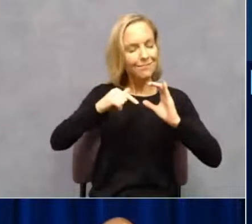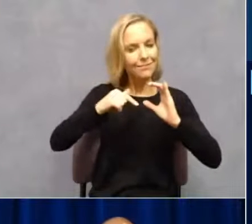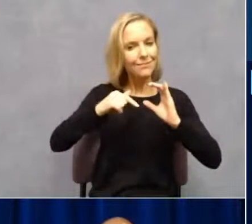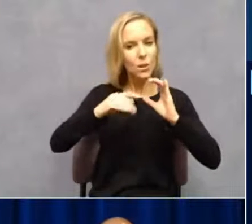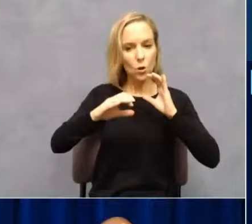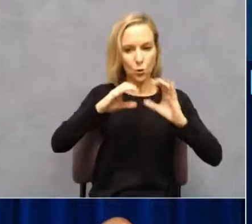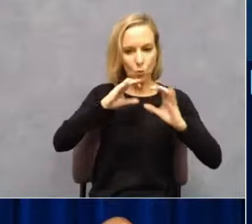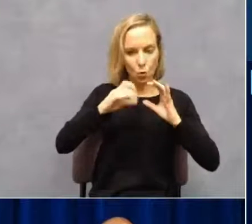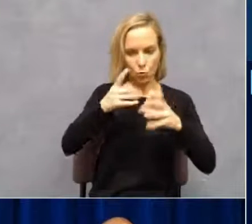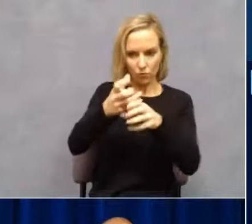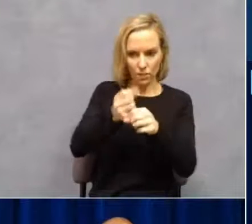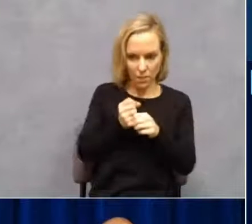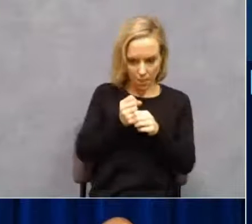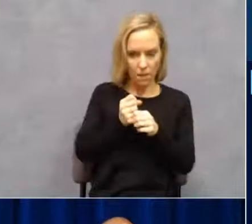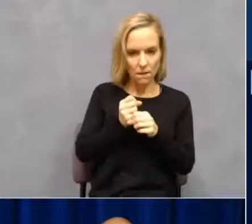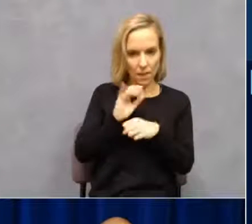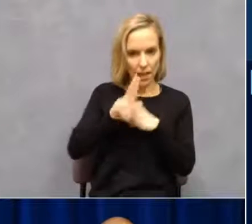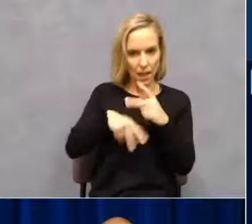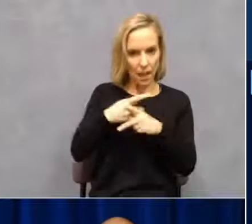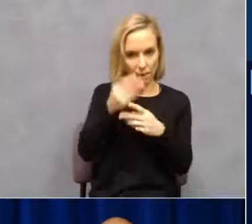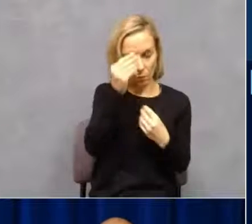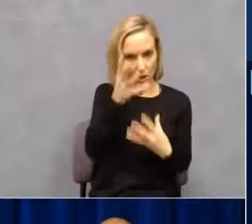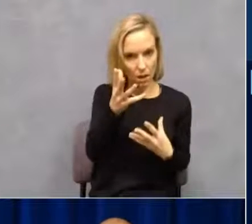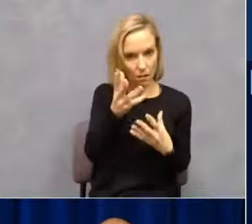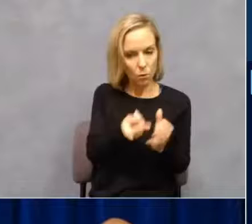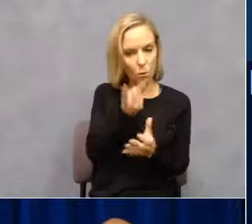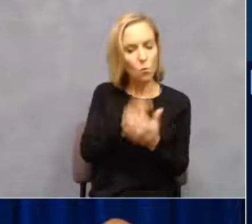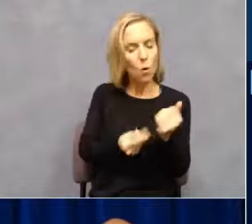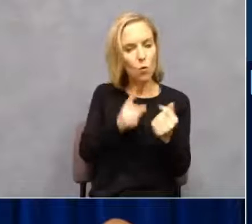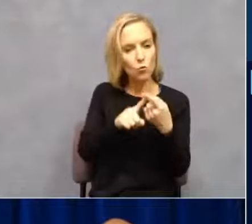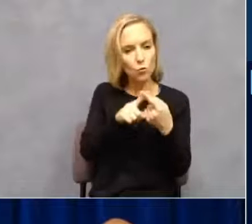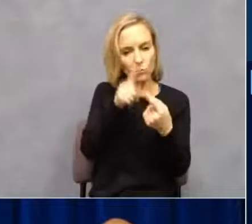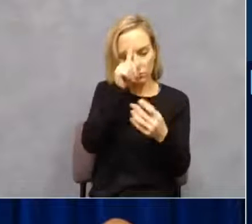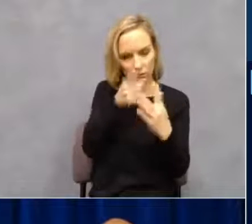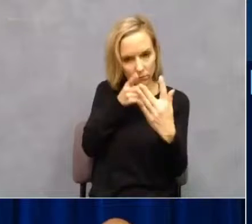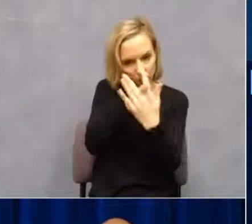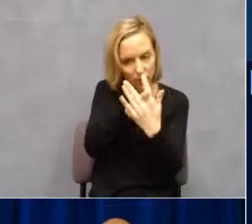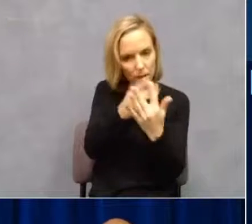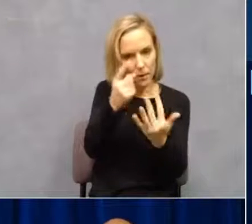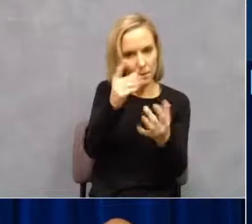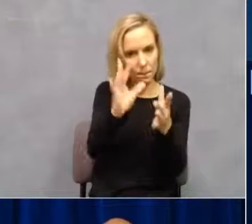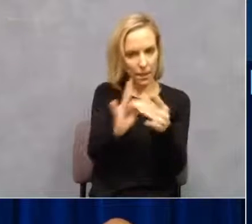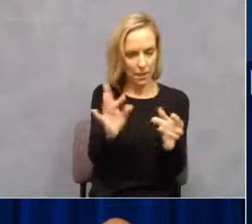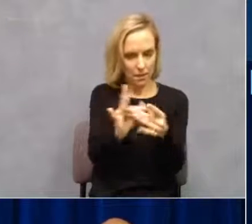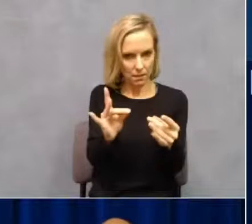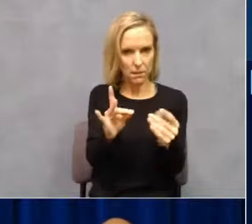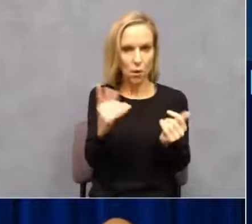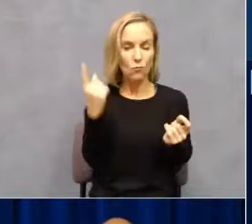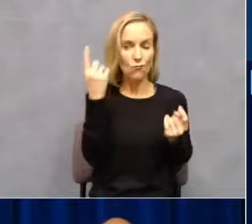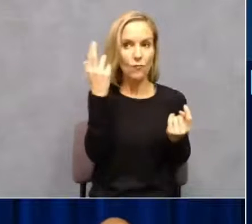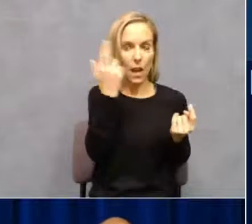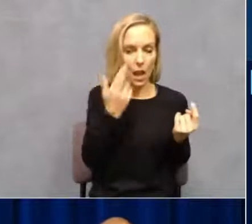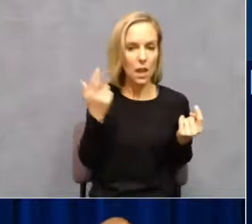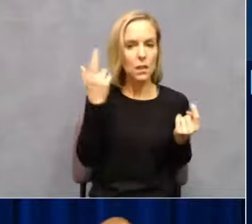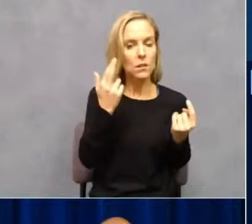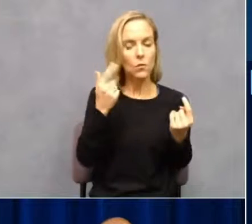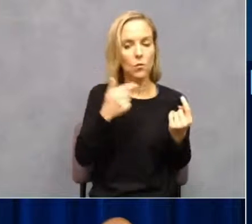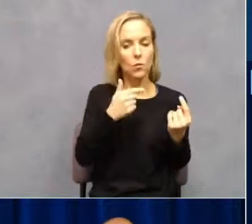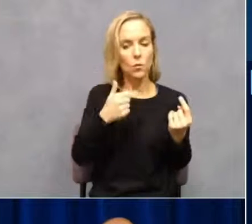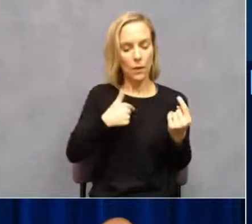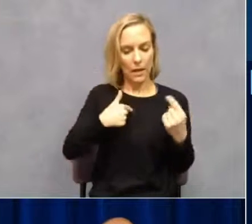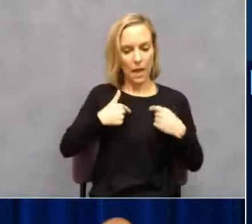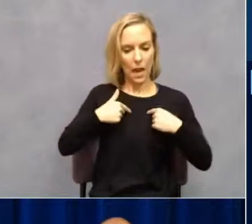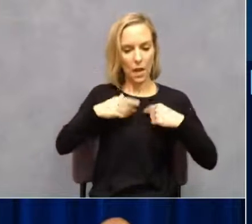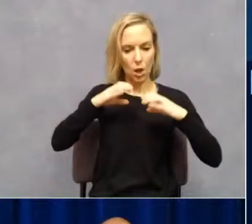receive, and it takes both of those for the message to get through. So I realize that when we communicate, and when I communicate,